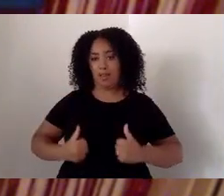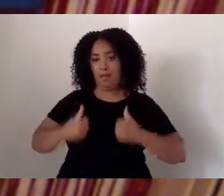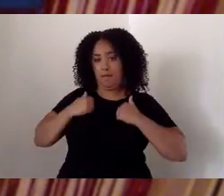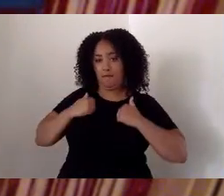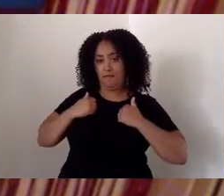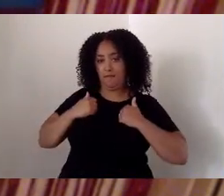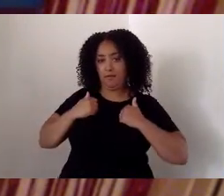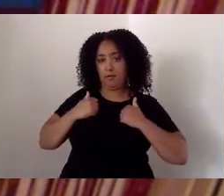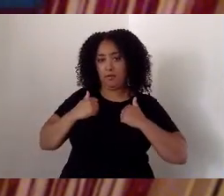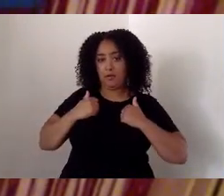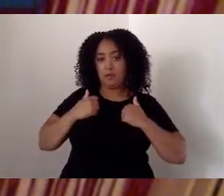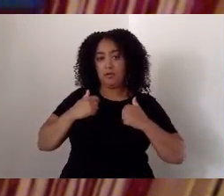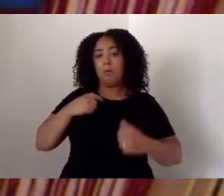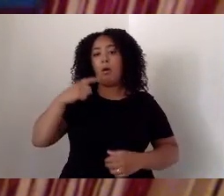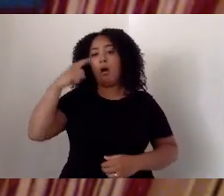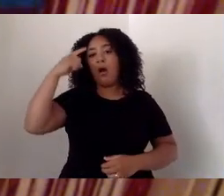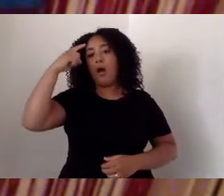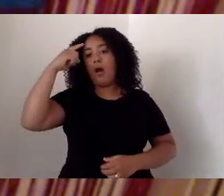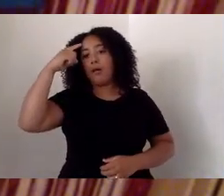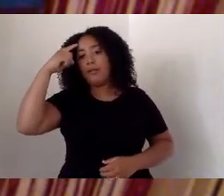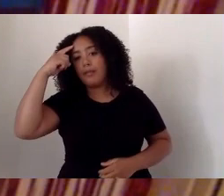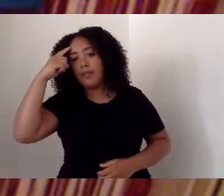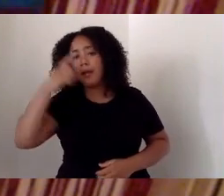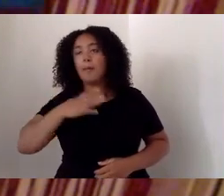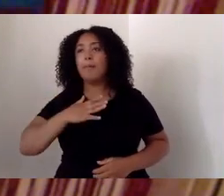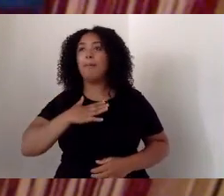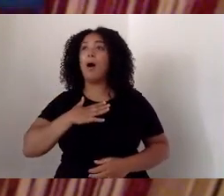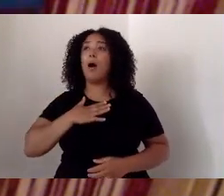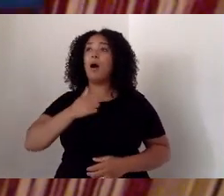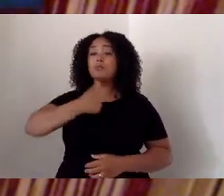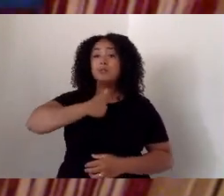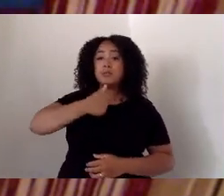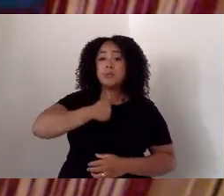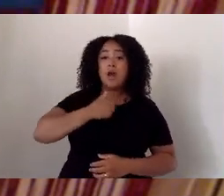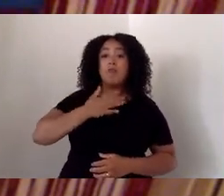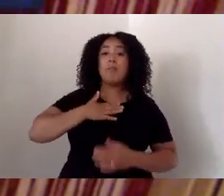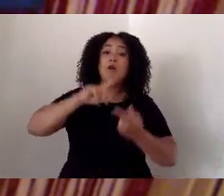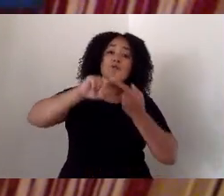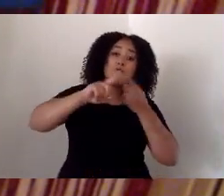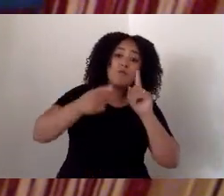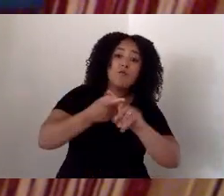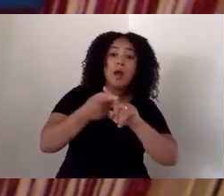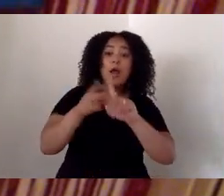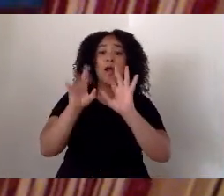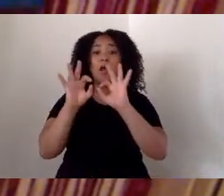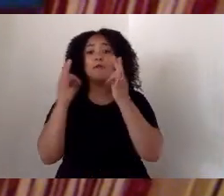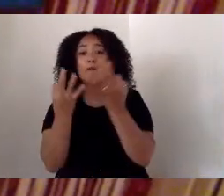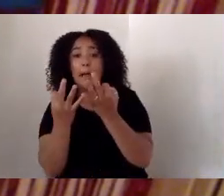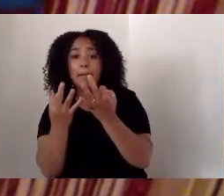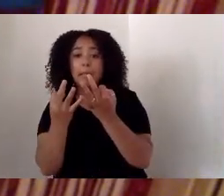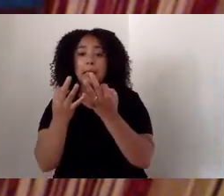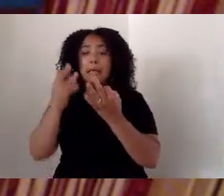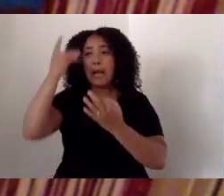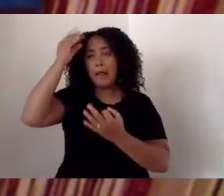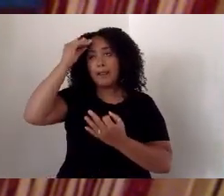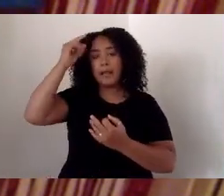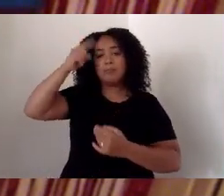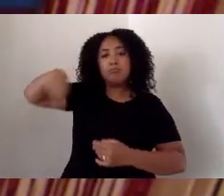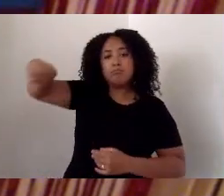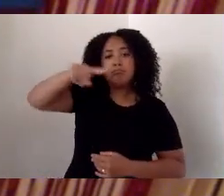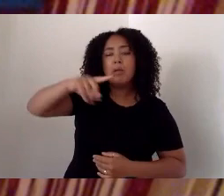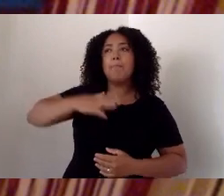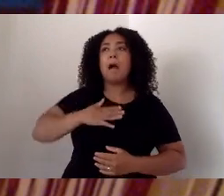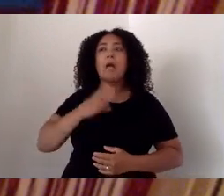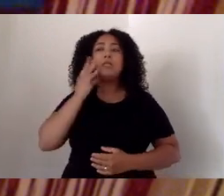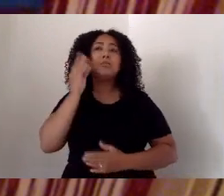my heart, I'm thinking about those who I love, I'm thinking about the experiences that I've had as an individual. So I think a beautiful thing